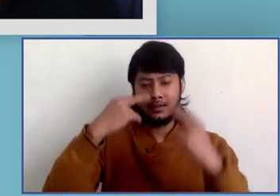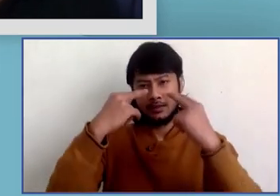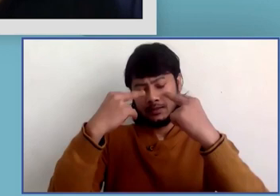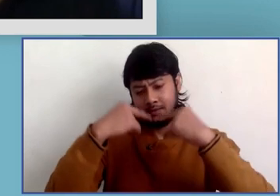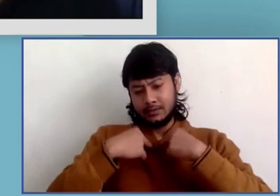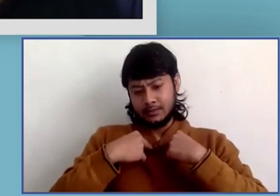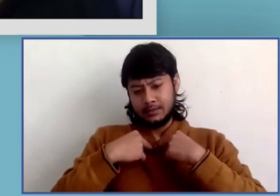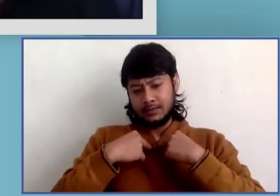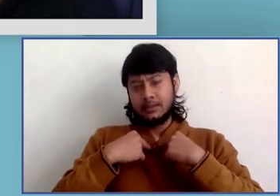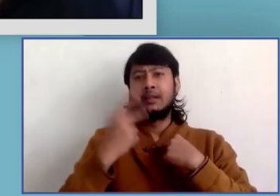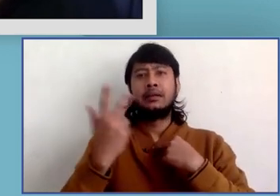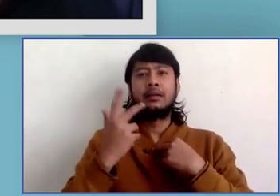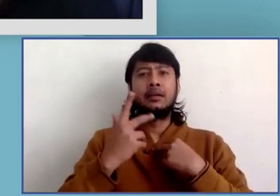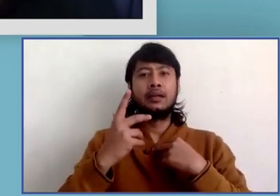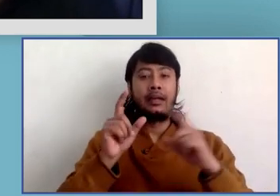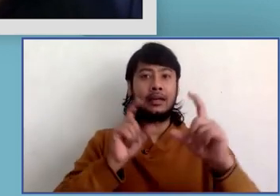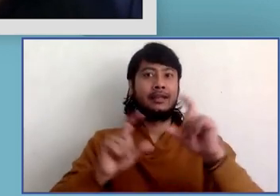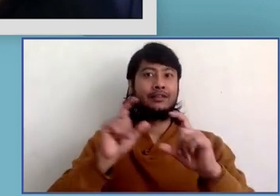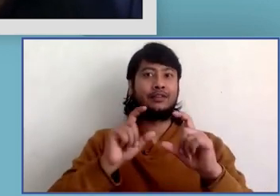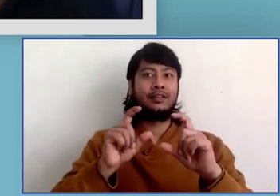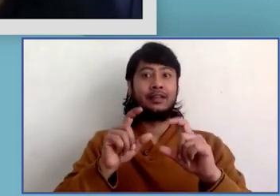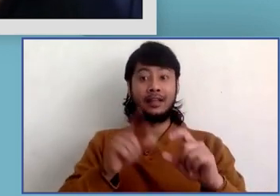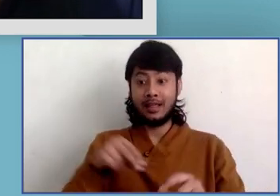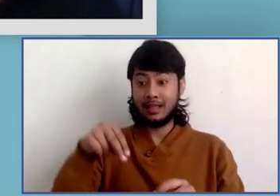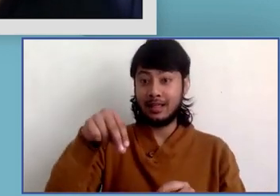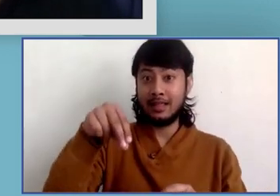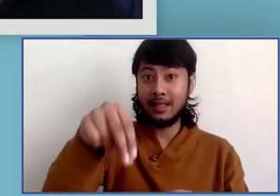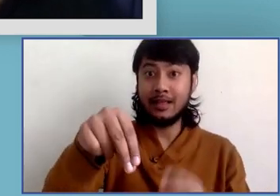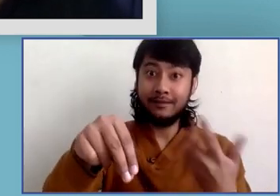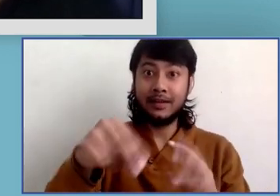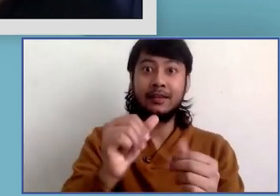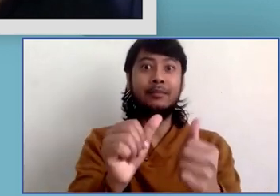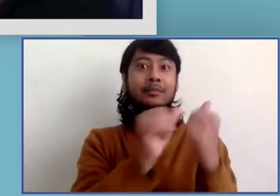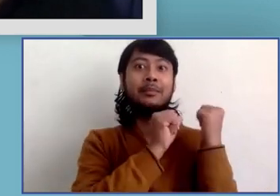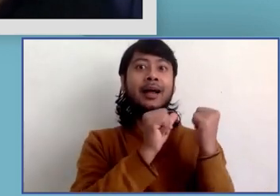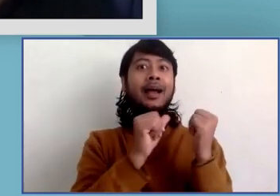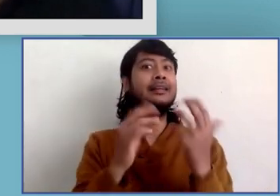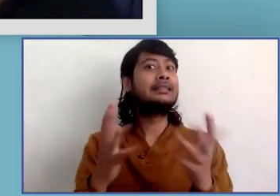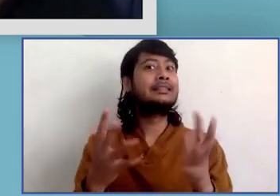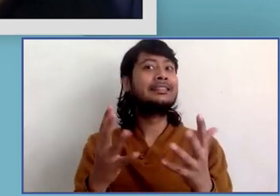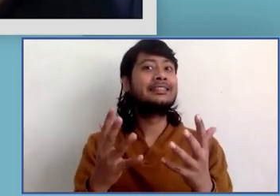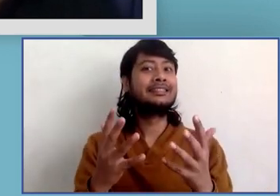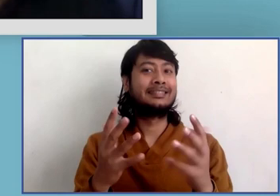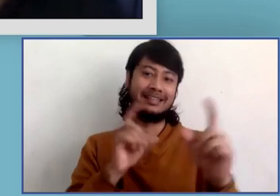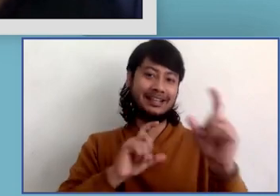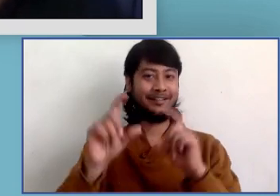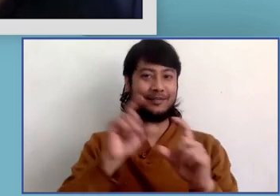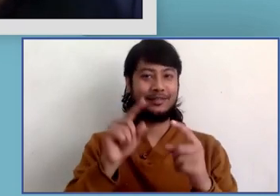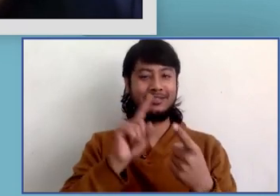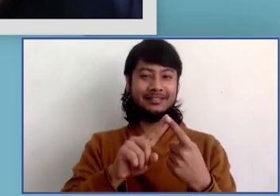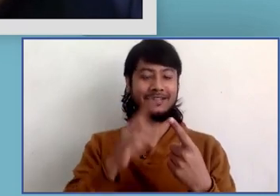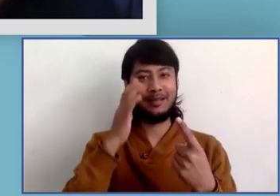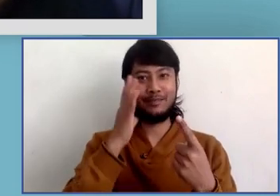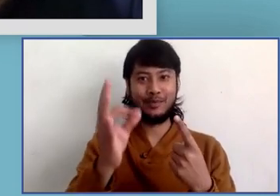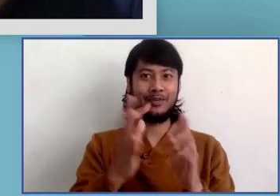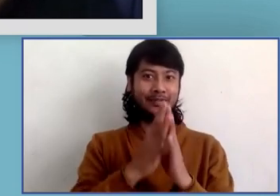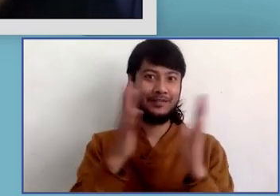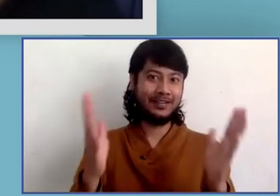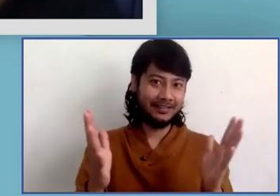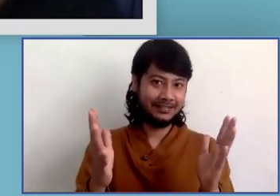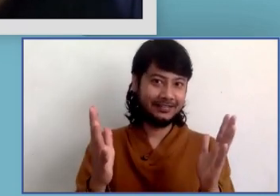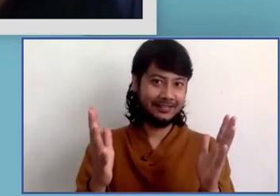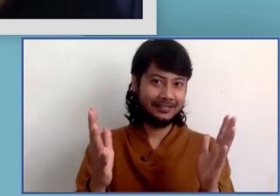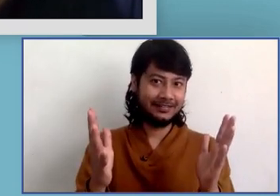careful before you make a move because you can't take it back. So this, I mean, in chess it's basically